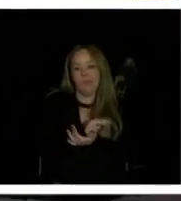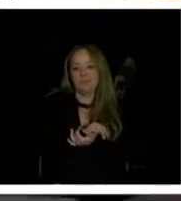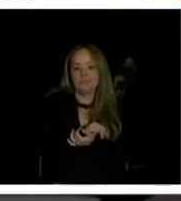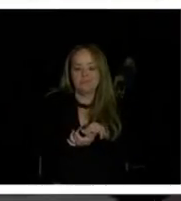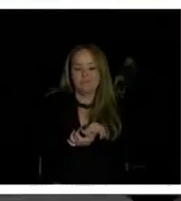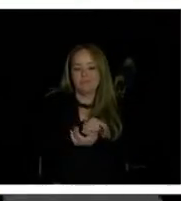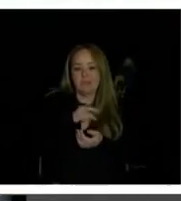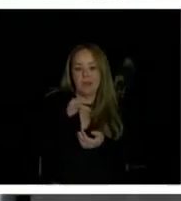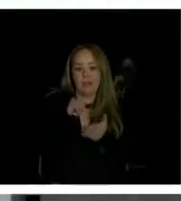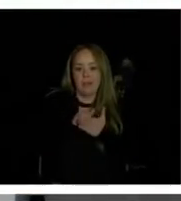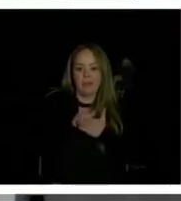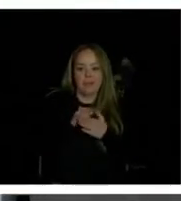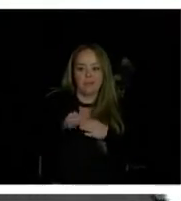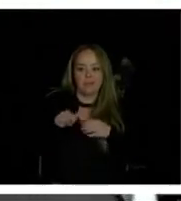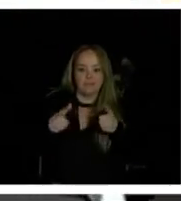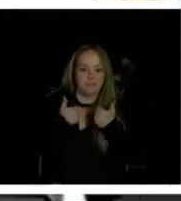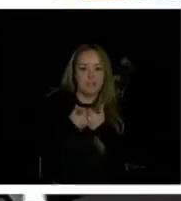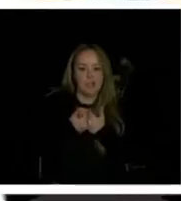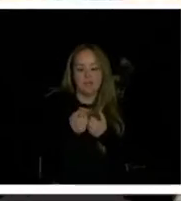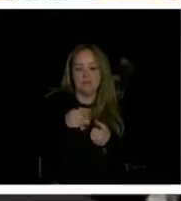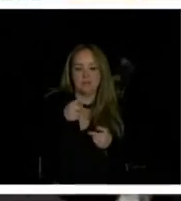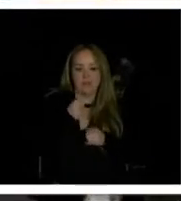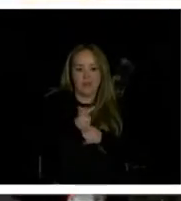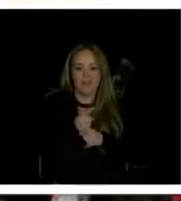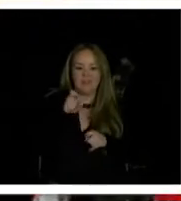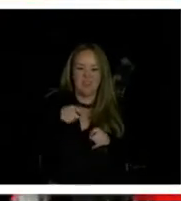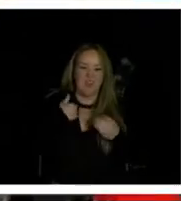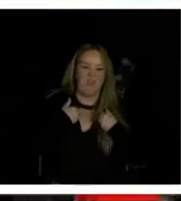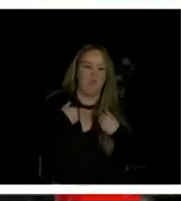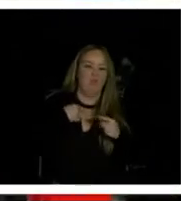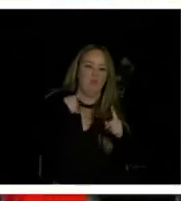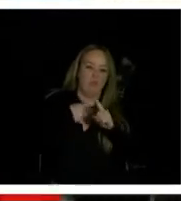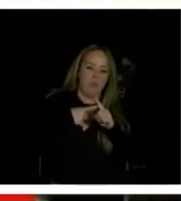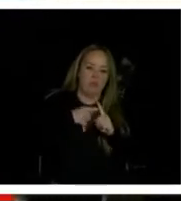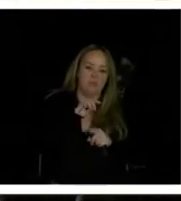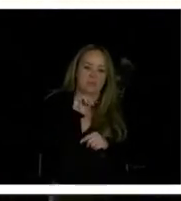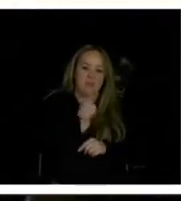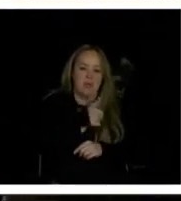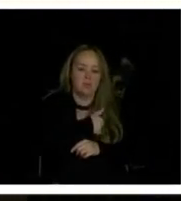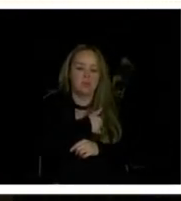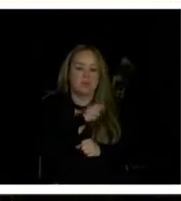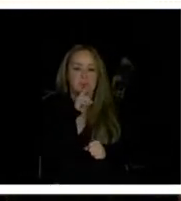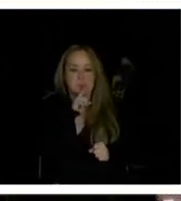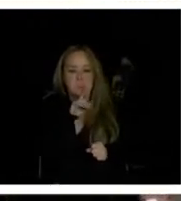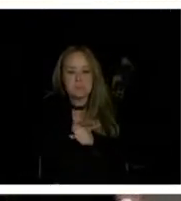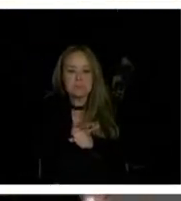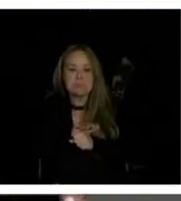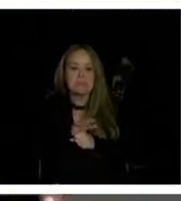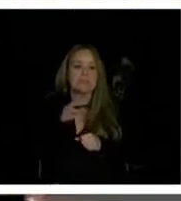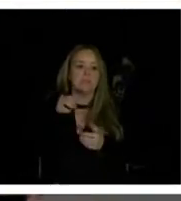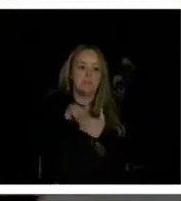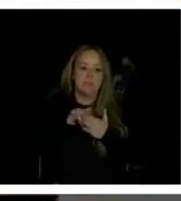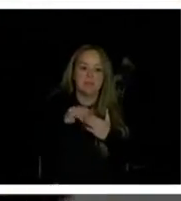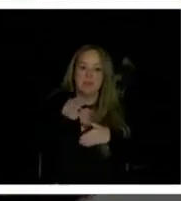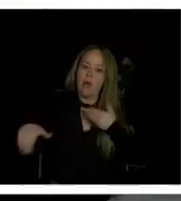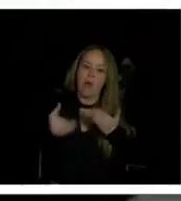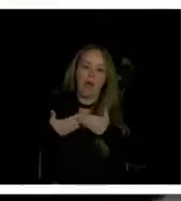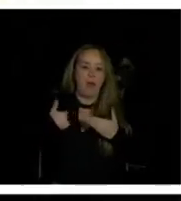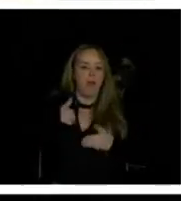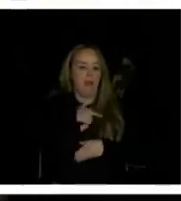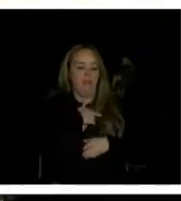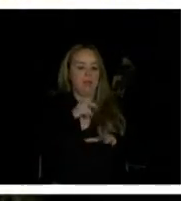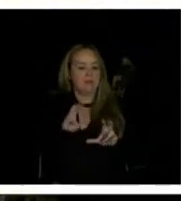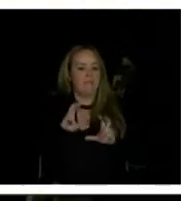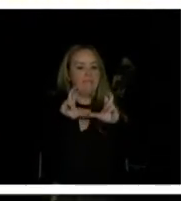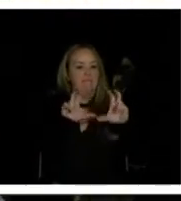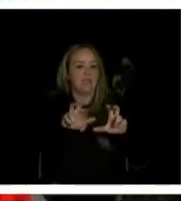the starting gate, right? So it's about a positive attitude. It's about commitment. It's about all of us being invested, because